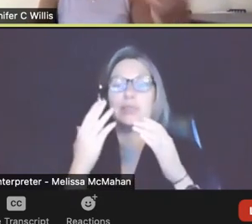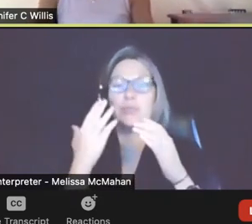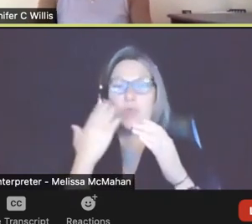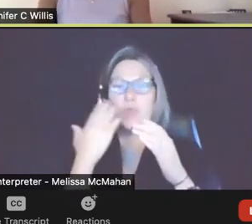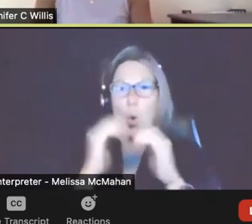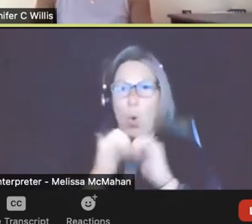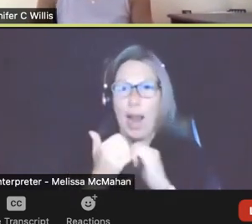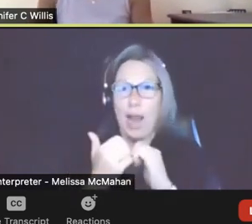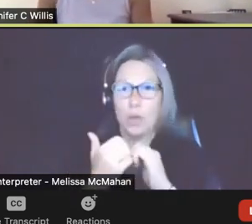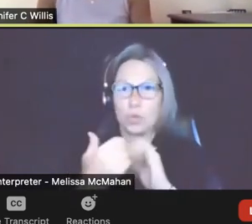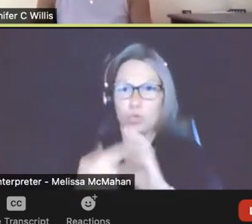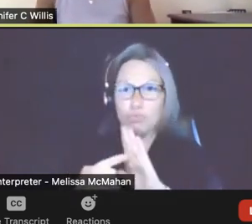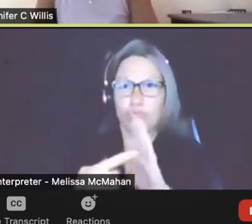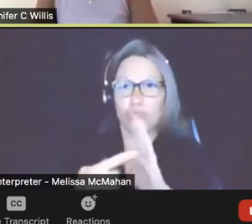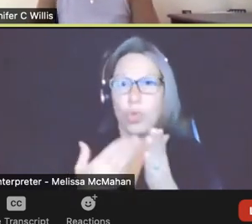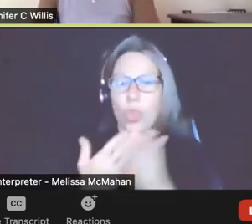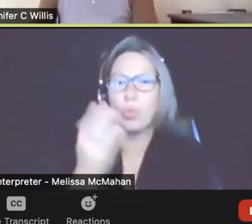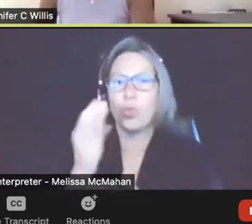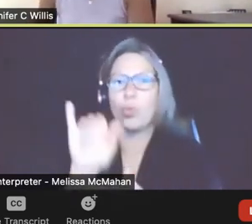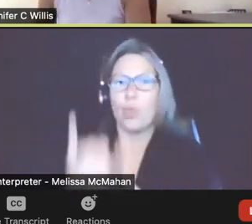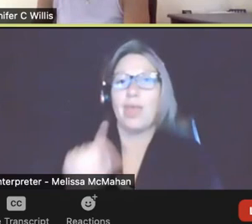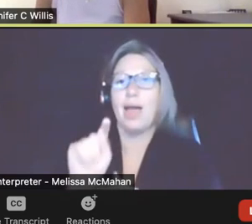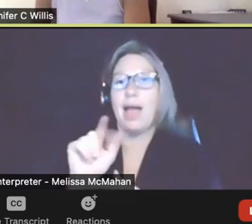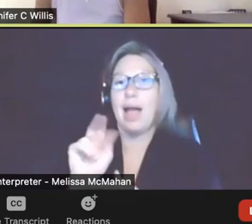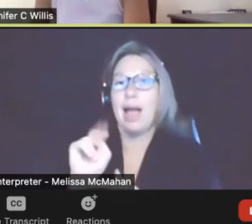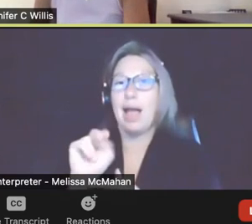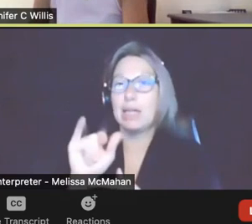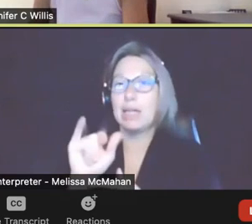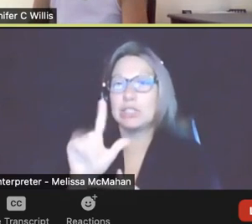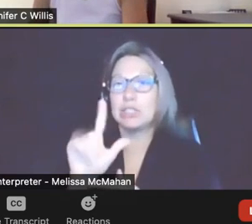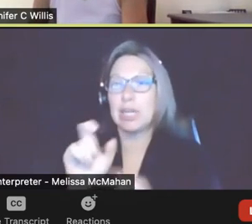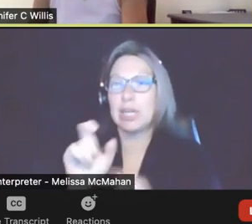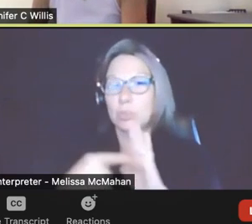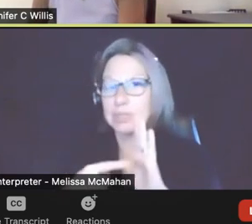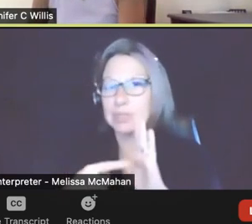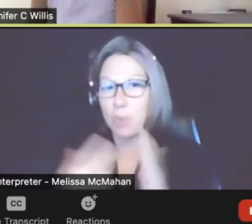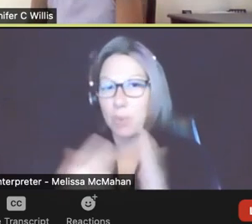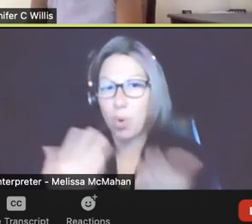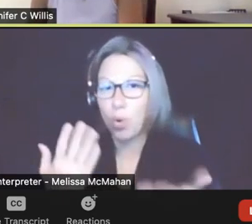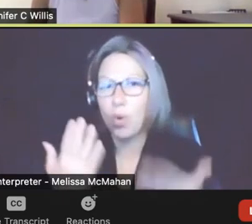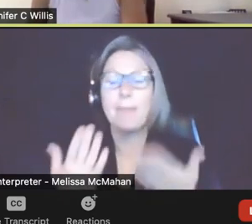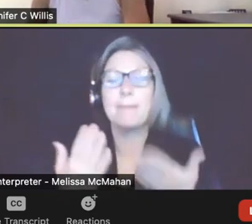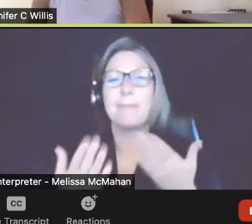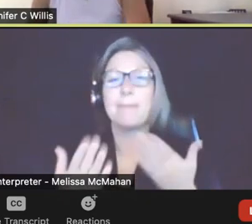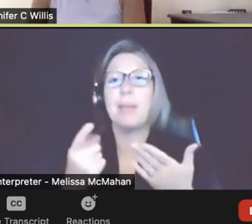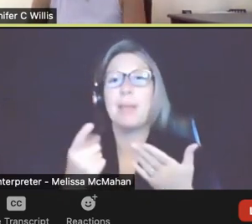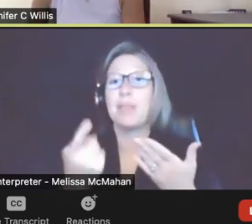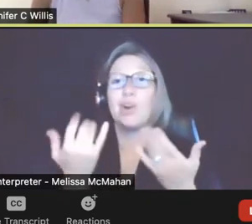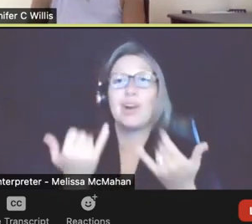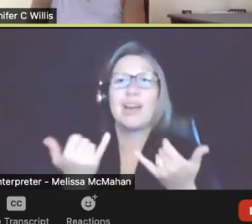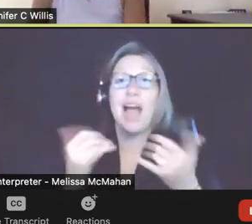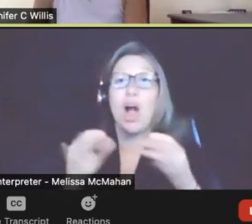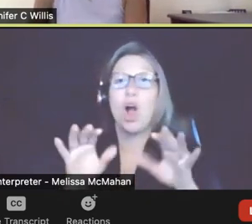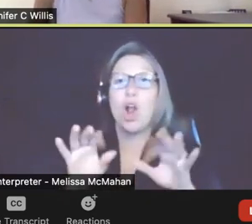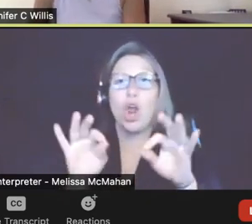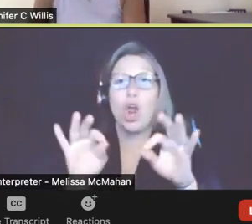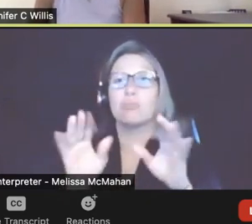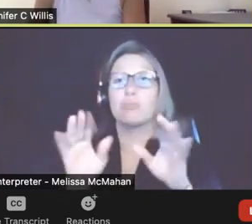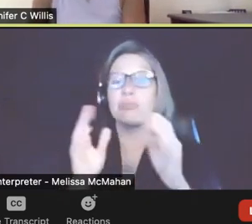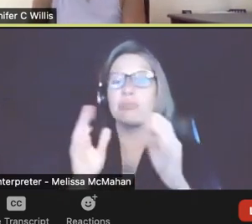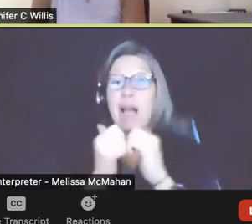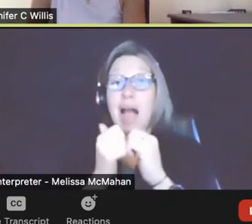or some sort of abstract means at that moment. They might not be, they may be learning just to attend to a visual